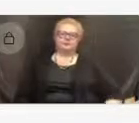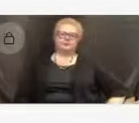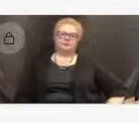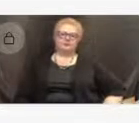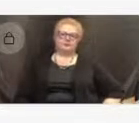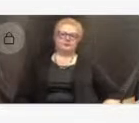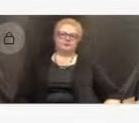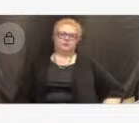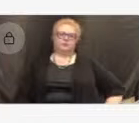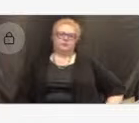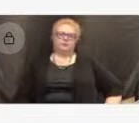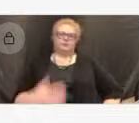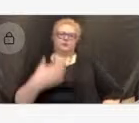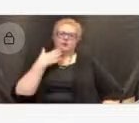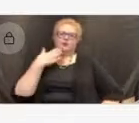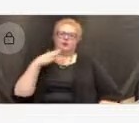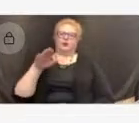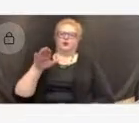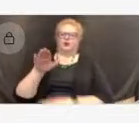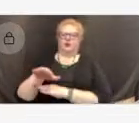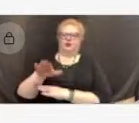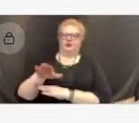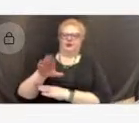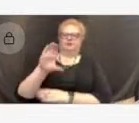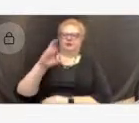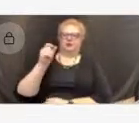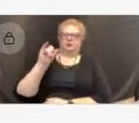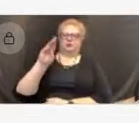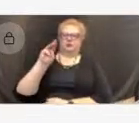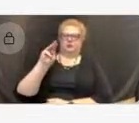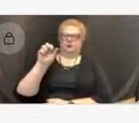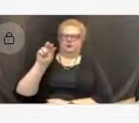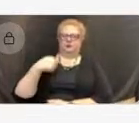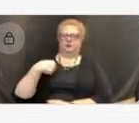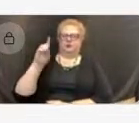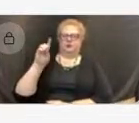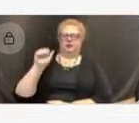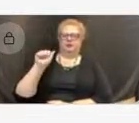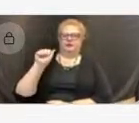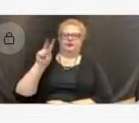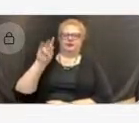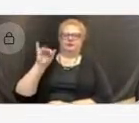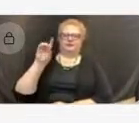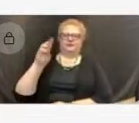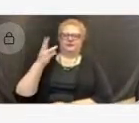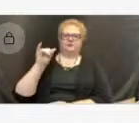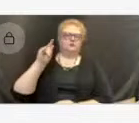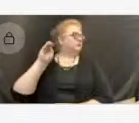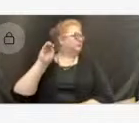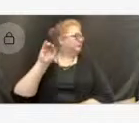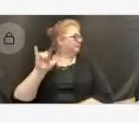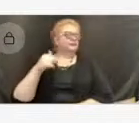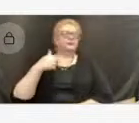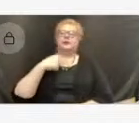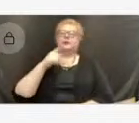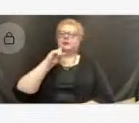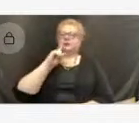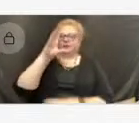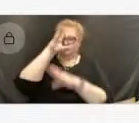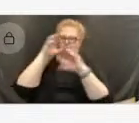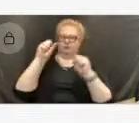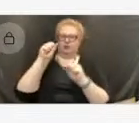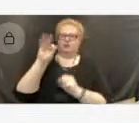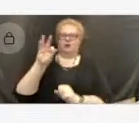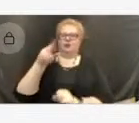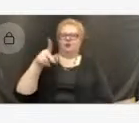Good evening, Chairman, Commissioners. My name is David Whitty. I am the president of the Plantation Acres Homeowners Association. I am